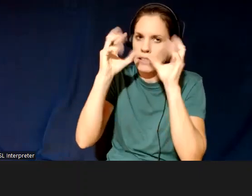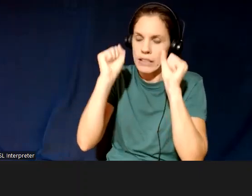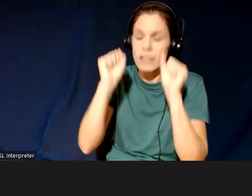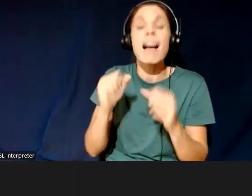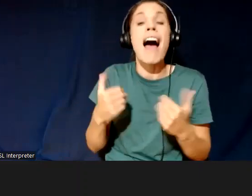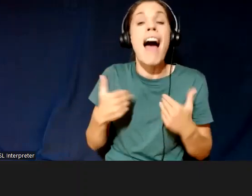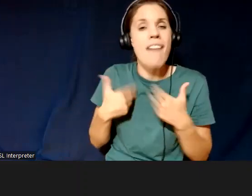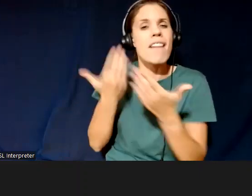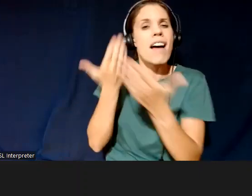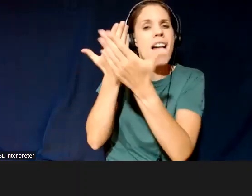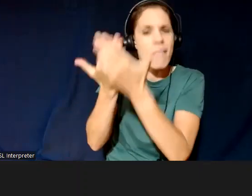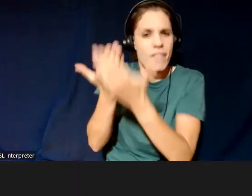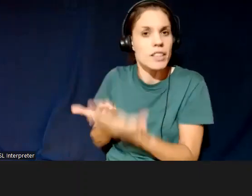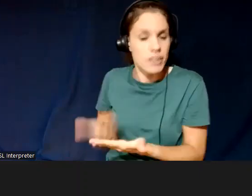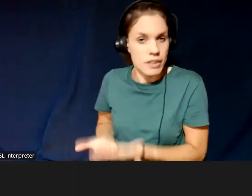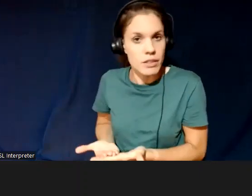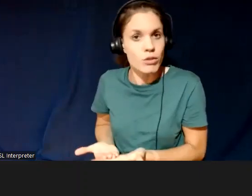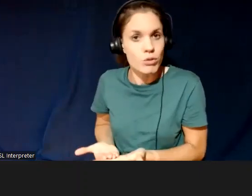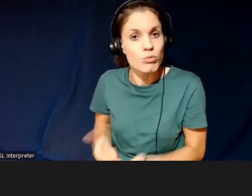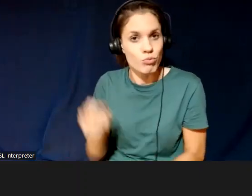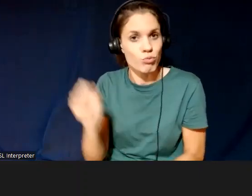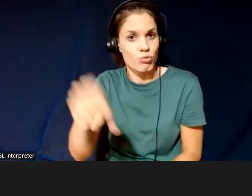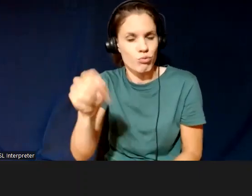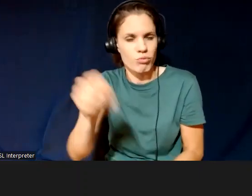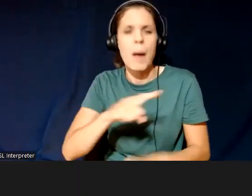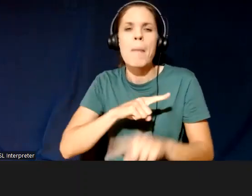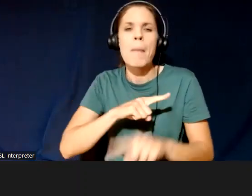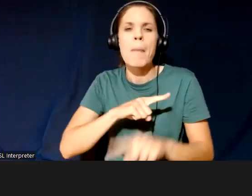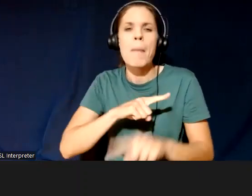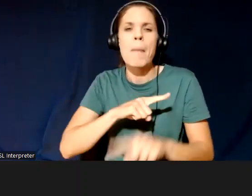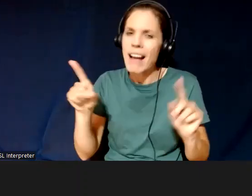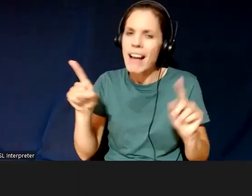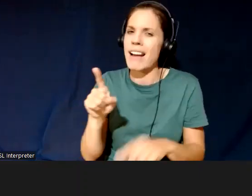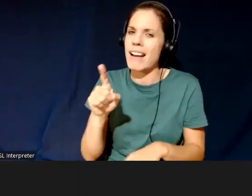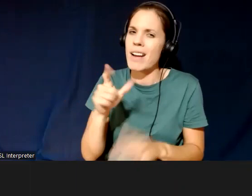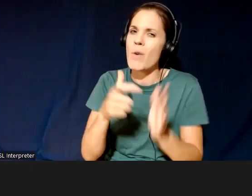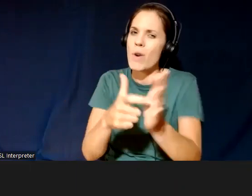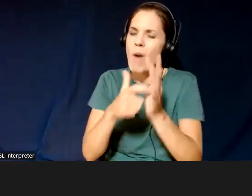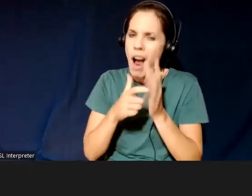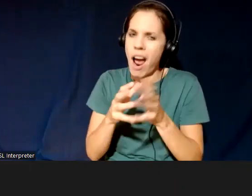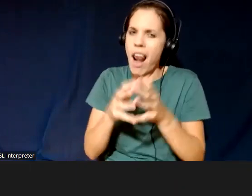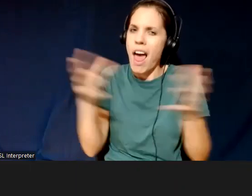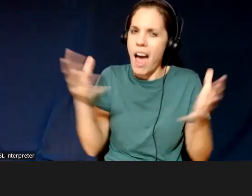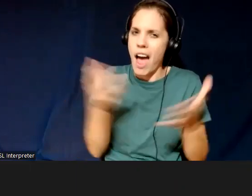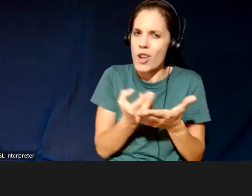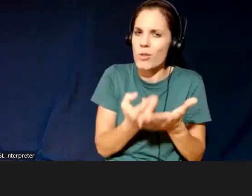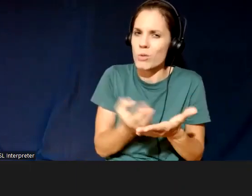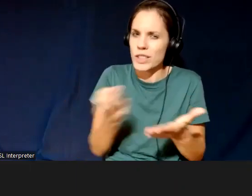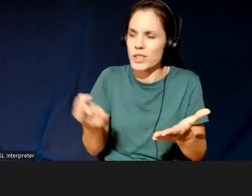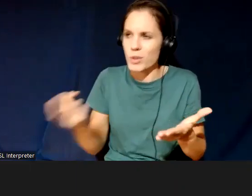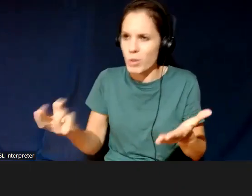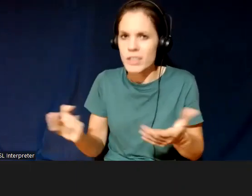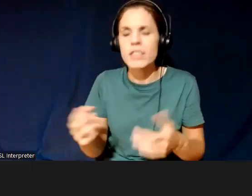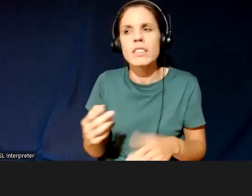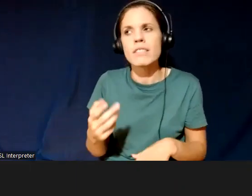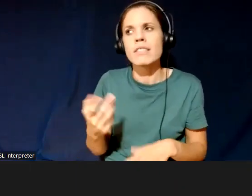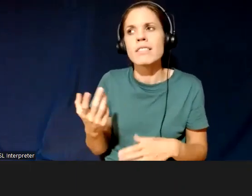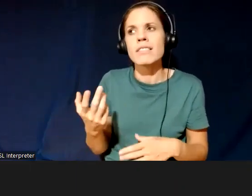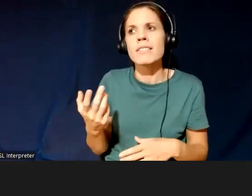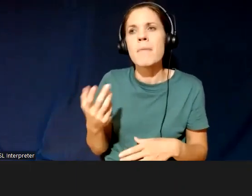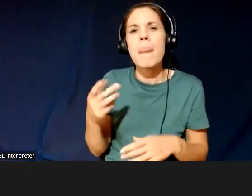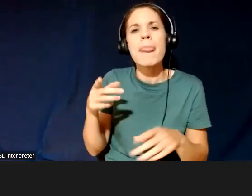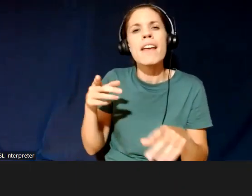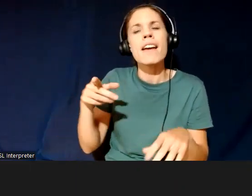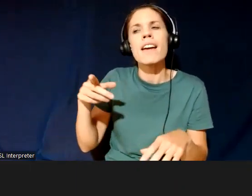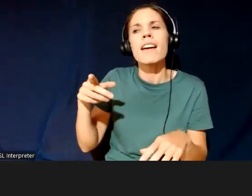of resources, though, I think, and it's more so available for species that, like salmon, obviously, that receive a lot